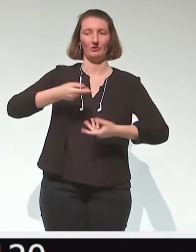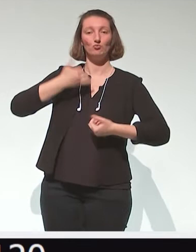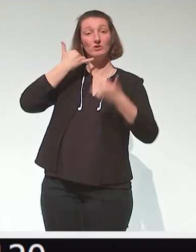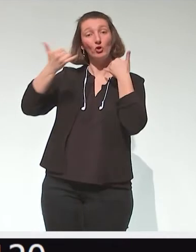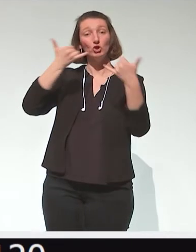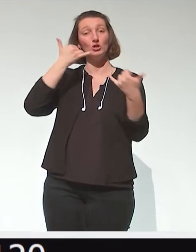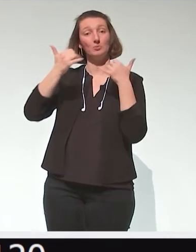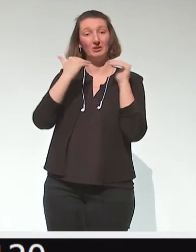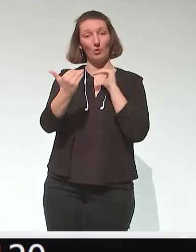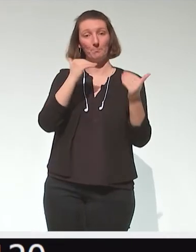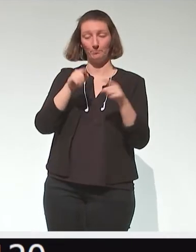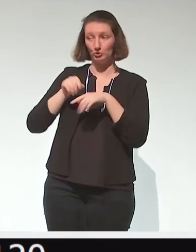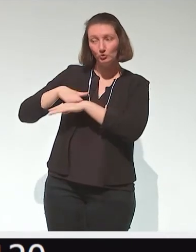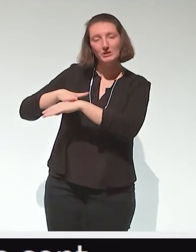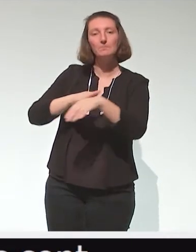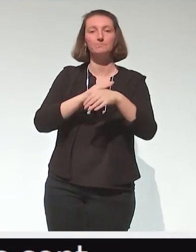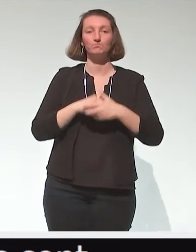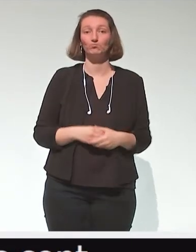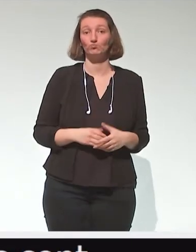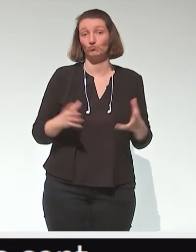workers of this